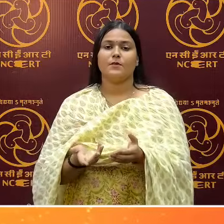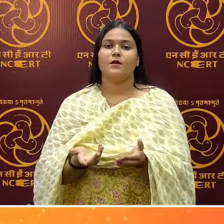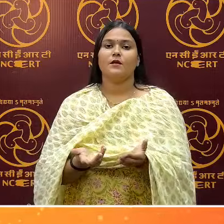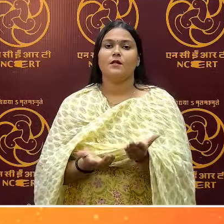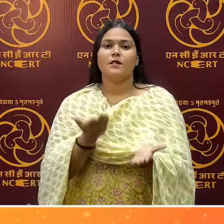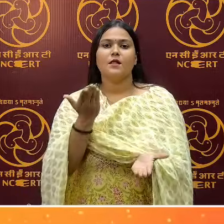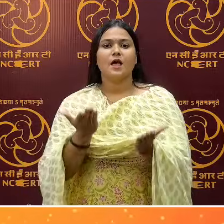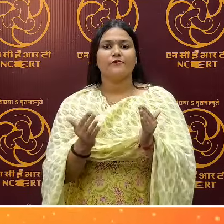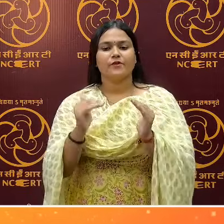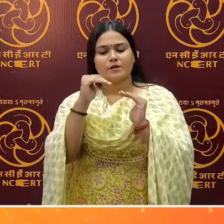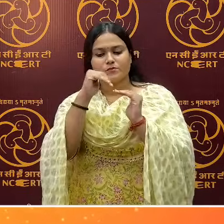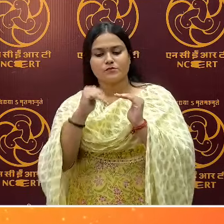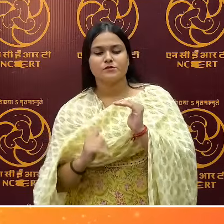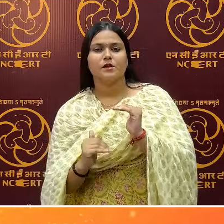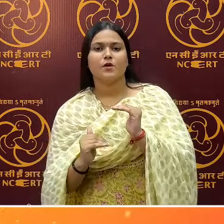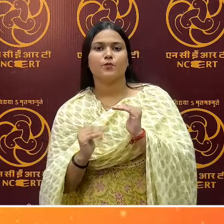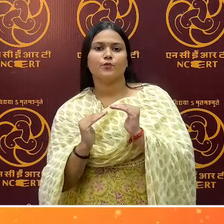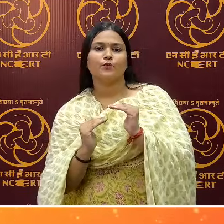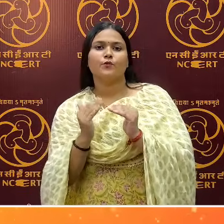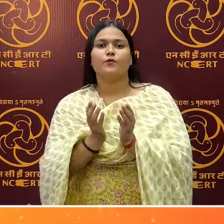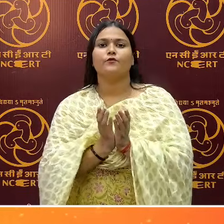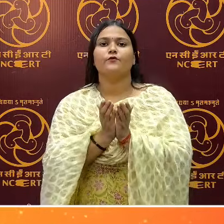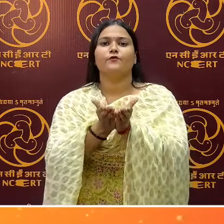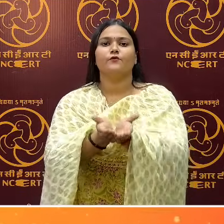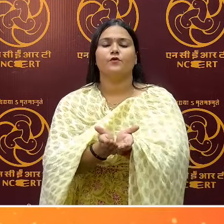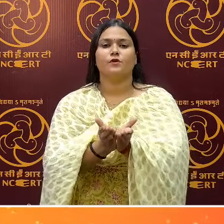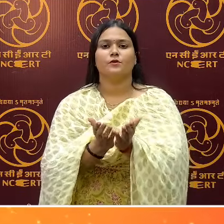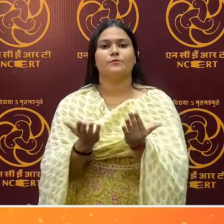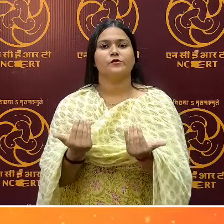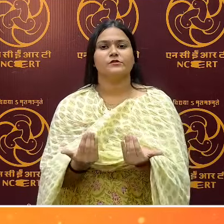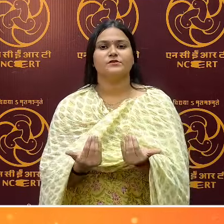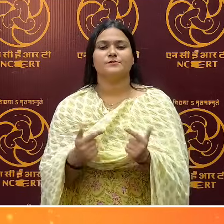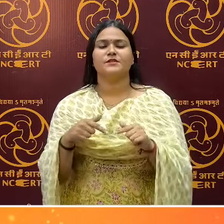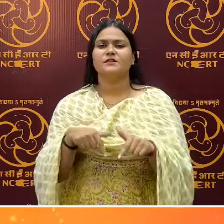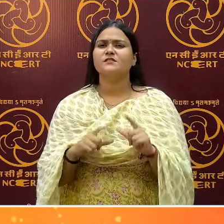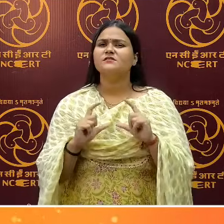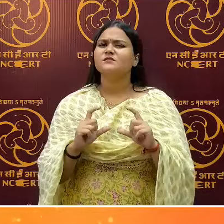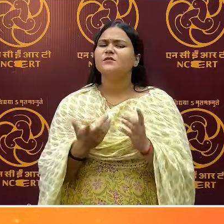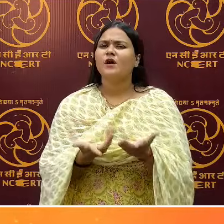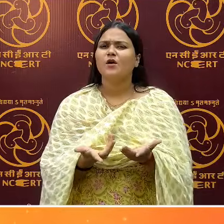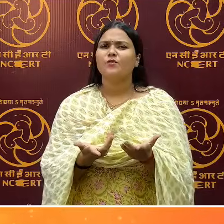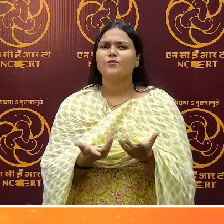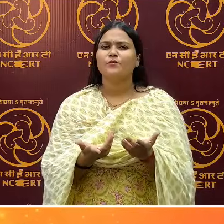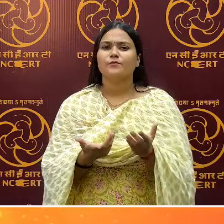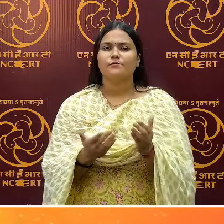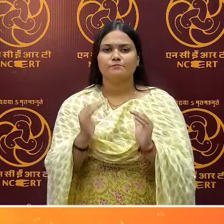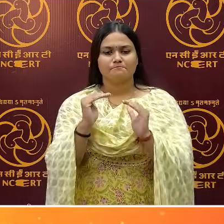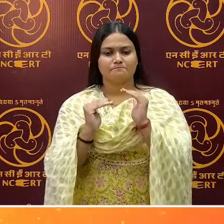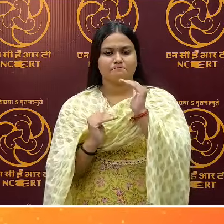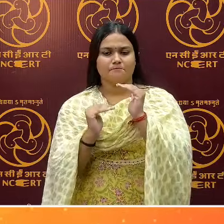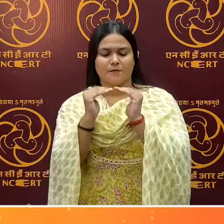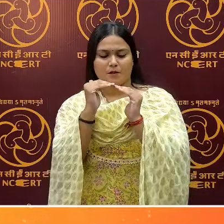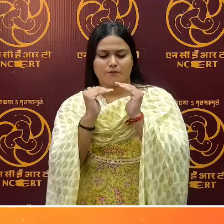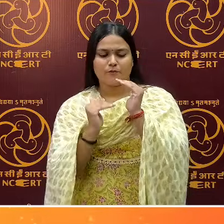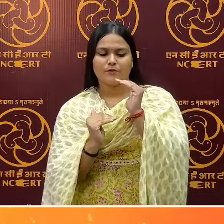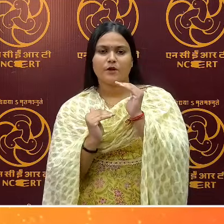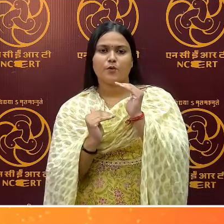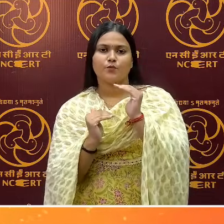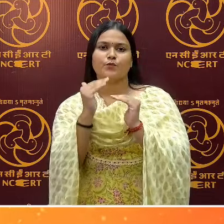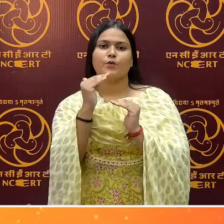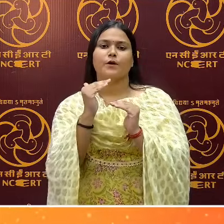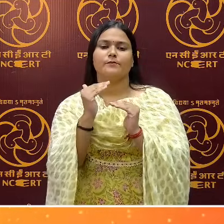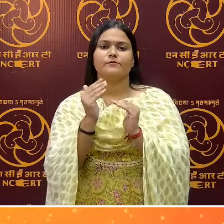go down. So if in this case now the water is lighter and lemon is heavier, so it has gone down, right?